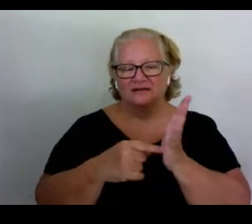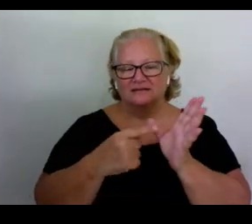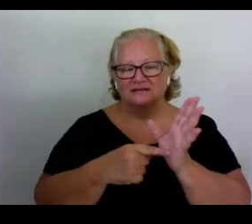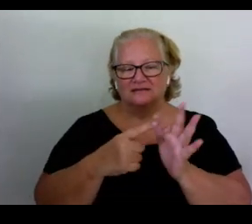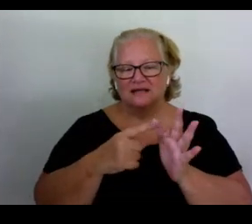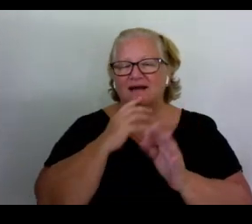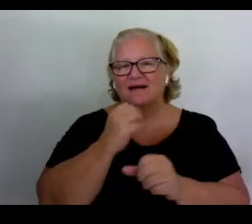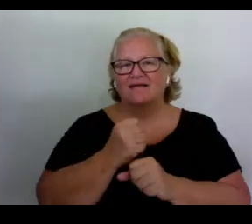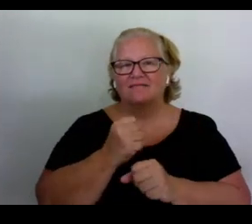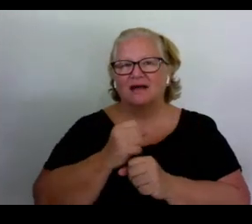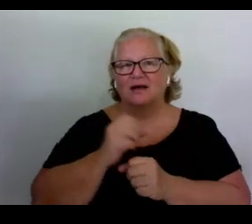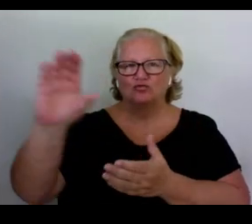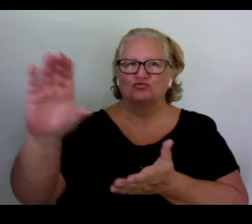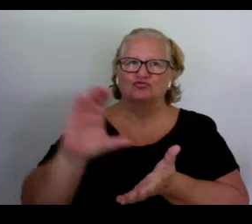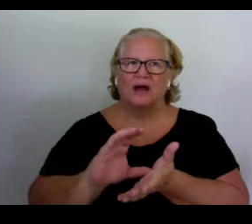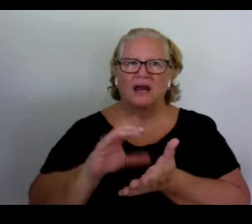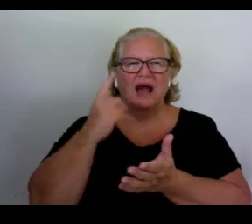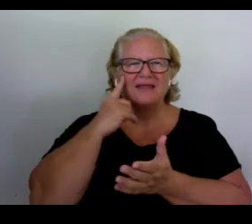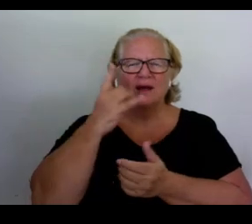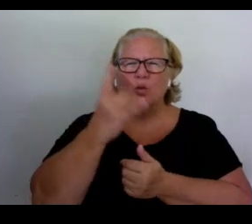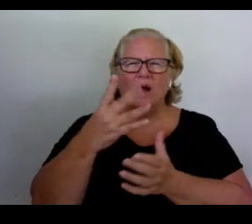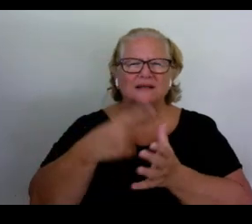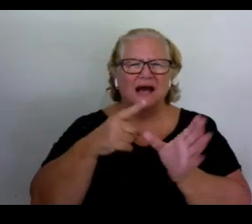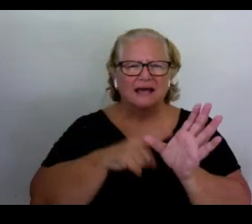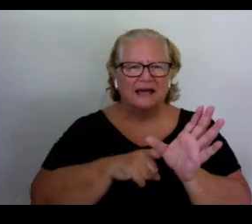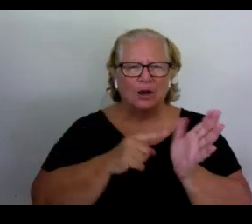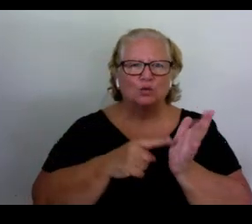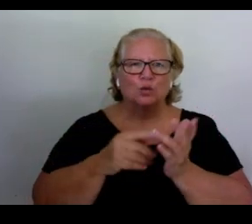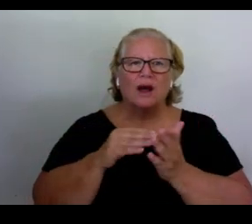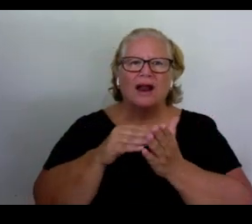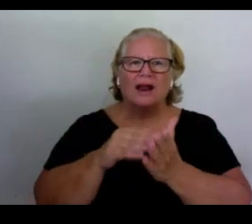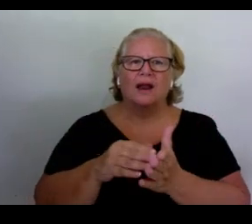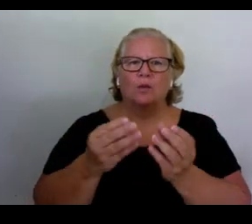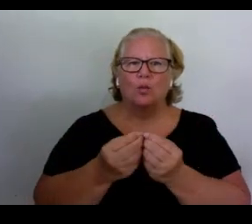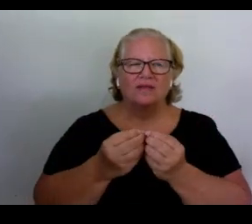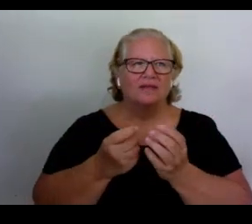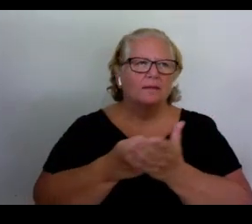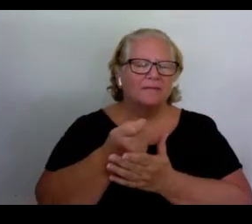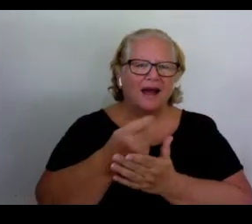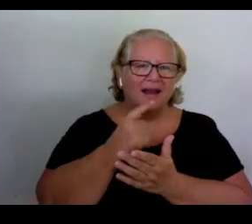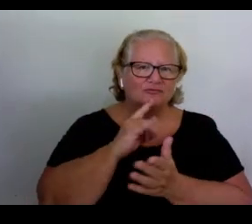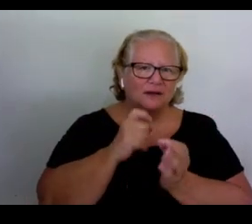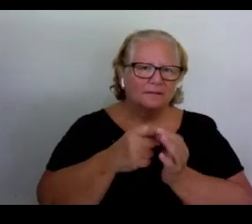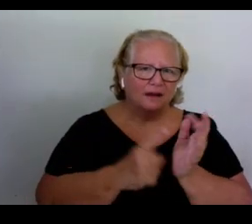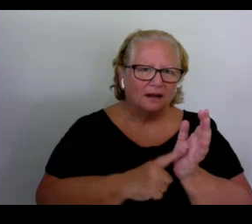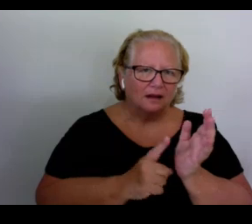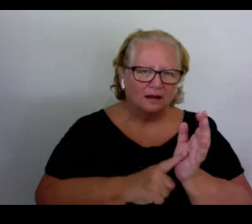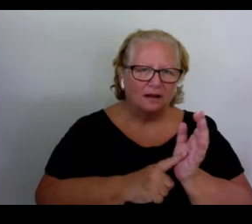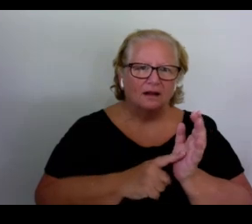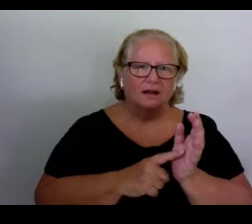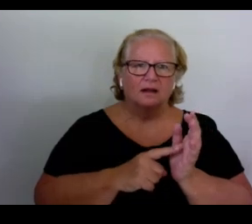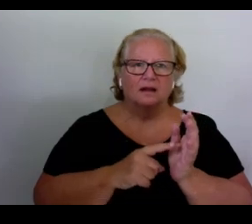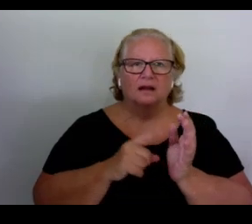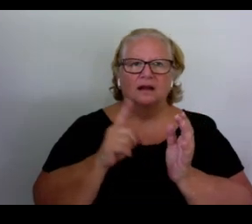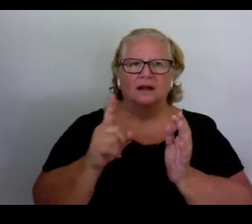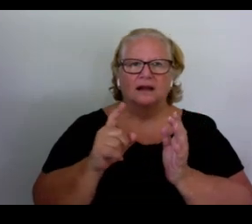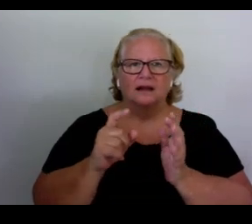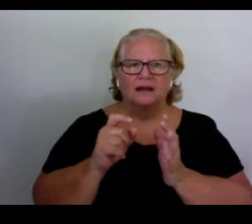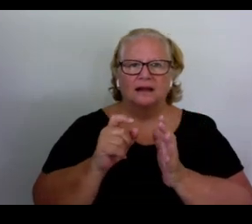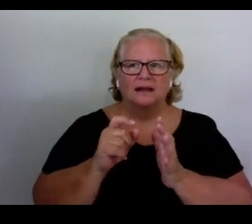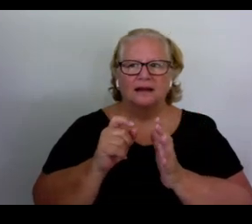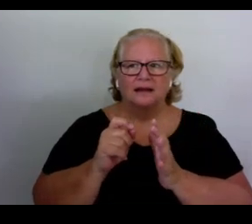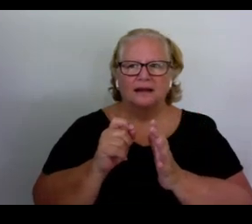and I think it's once a year, to assist with helping you pay electricity bills. HIAS is one of those